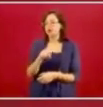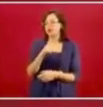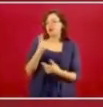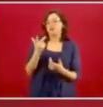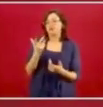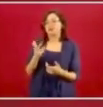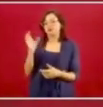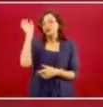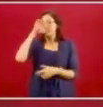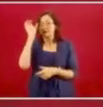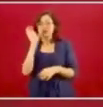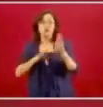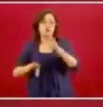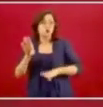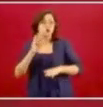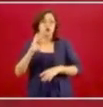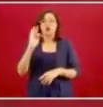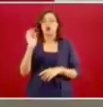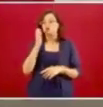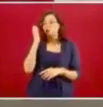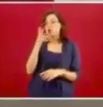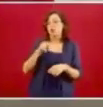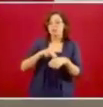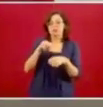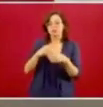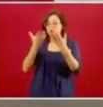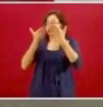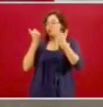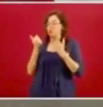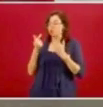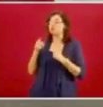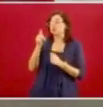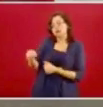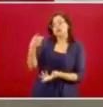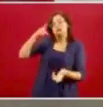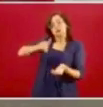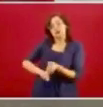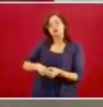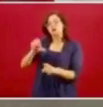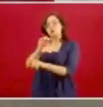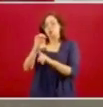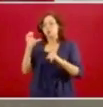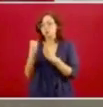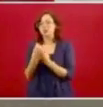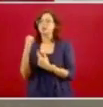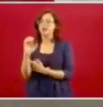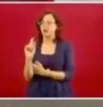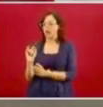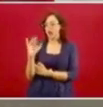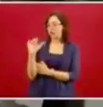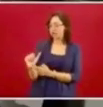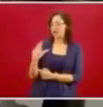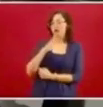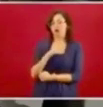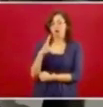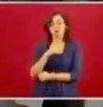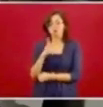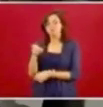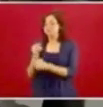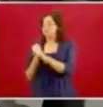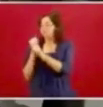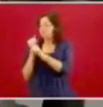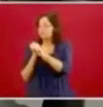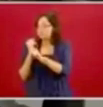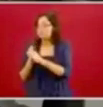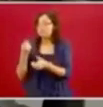All, all academic institutions and technical institutions have one. So that is why that is I'm sure